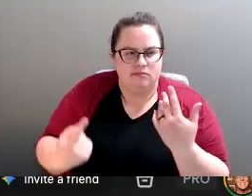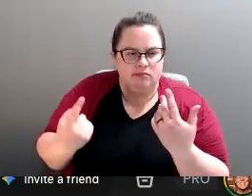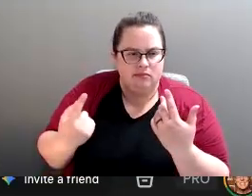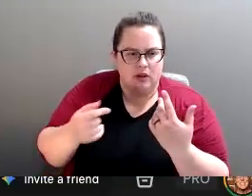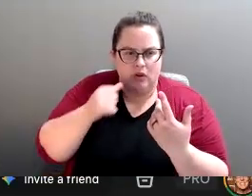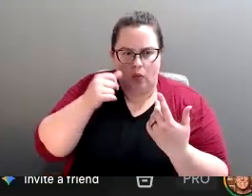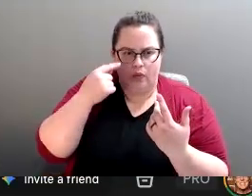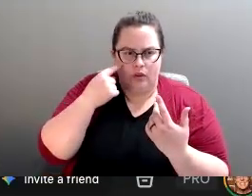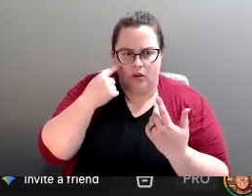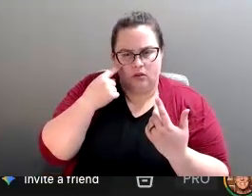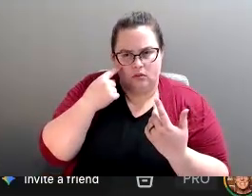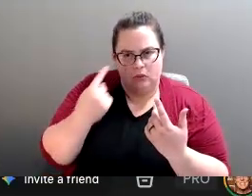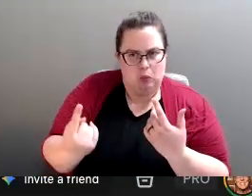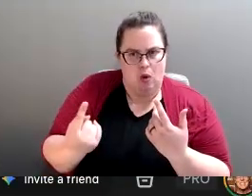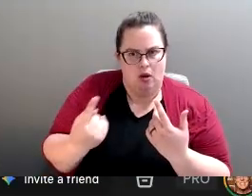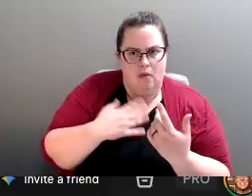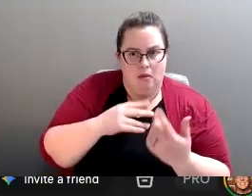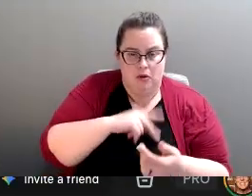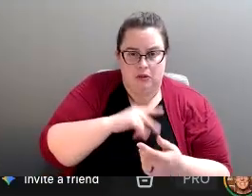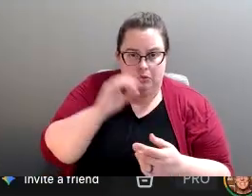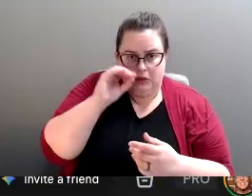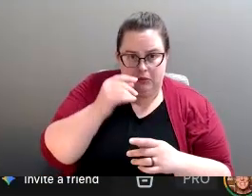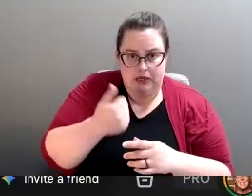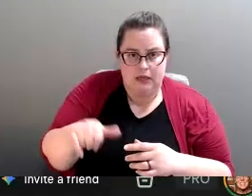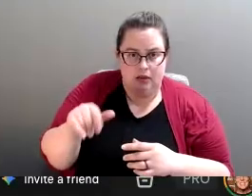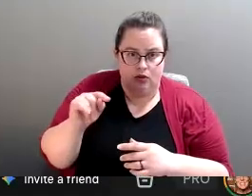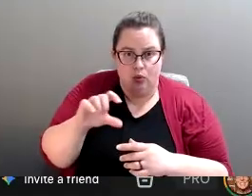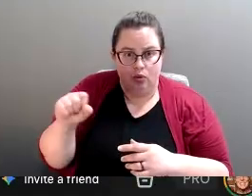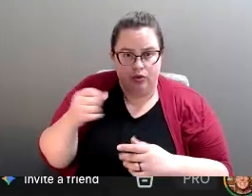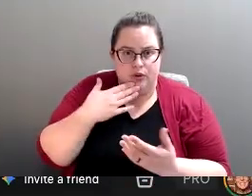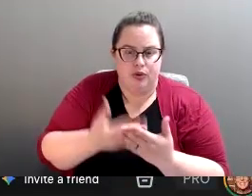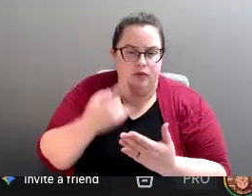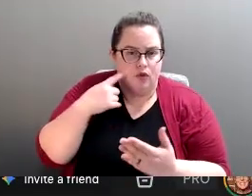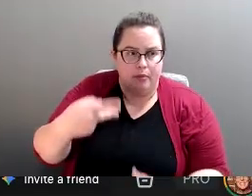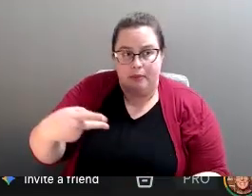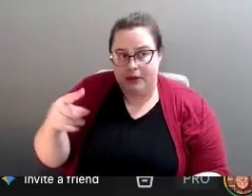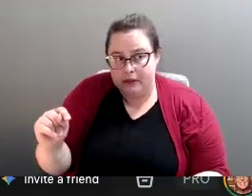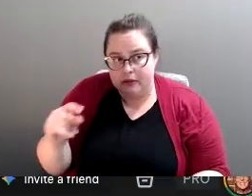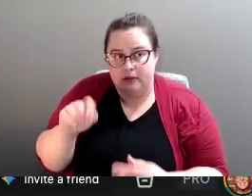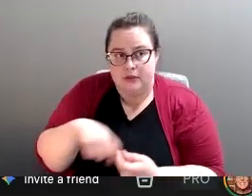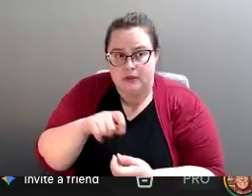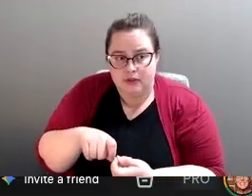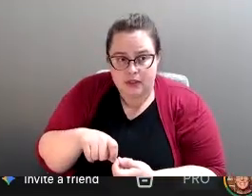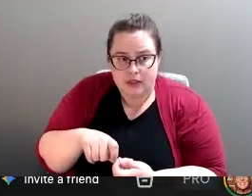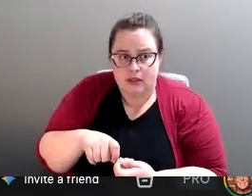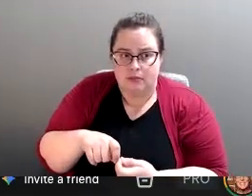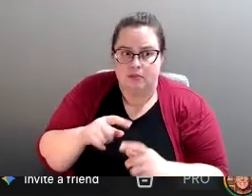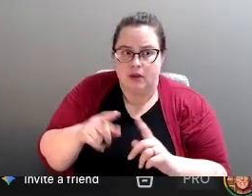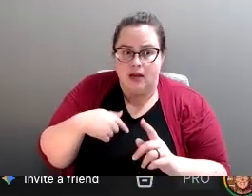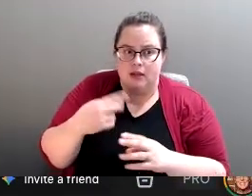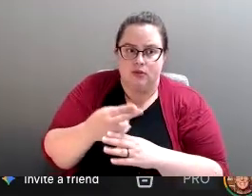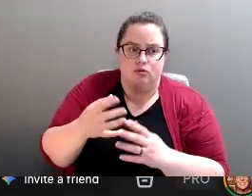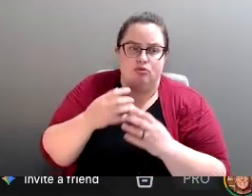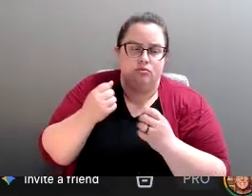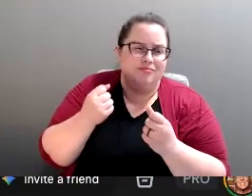my personal opinion, if anyone has any tools that are really good for PPT specifically, but I use so many different tools